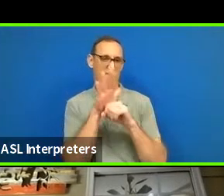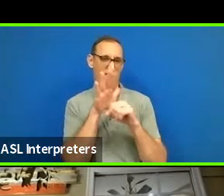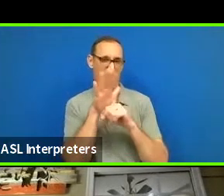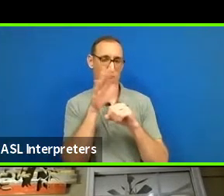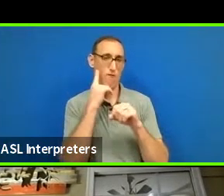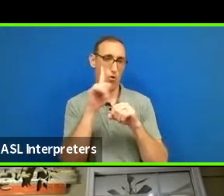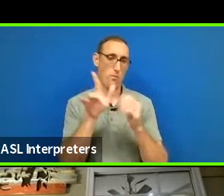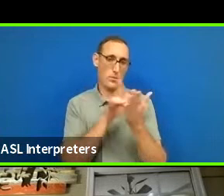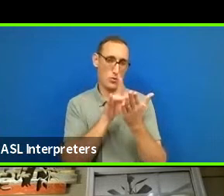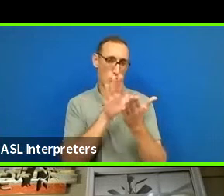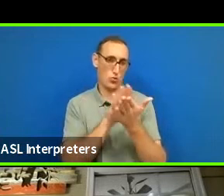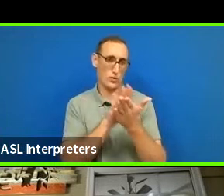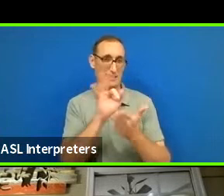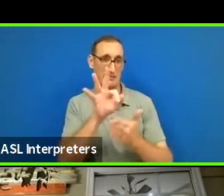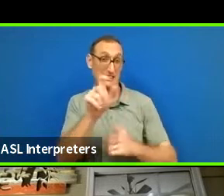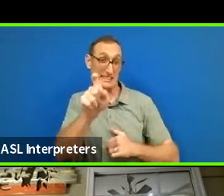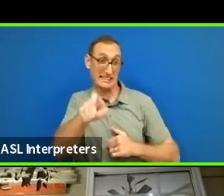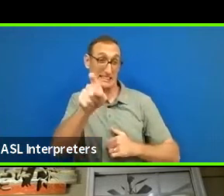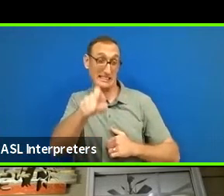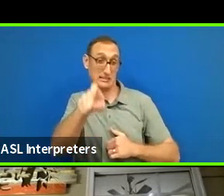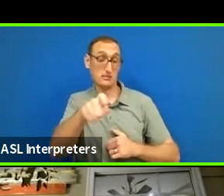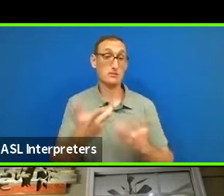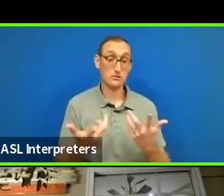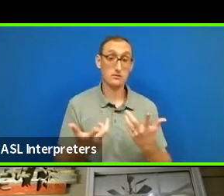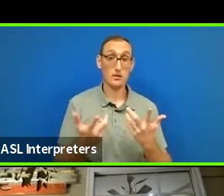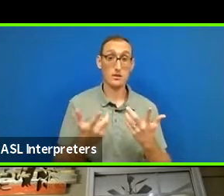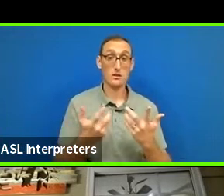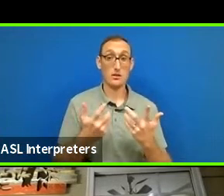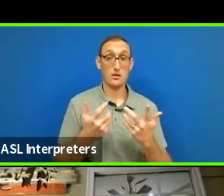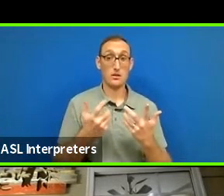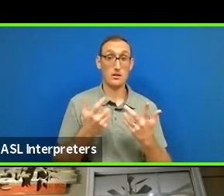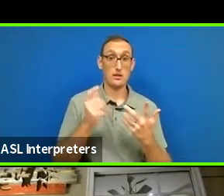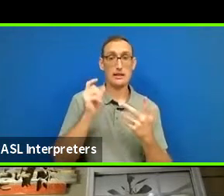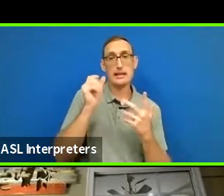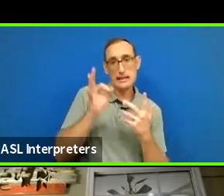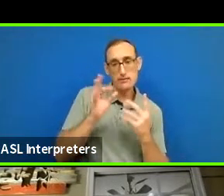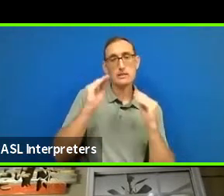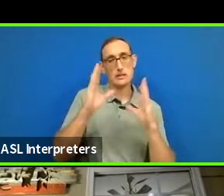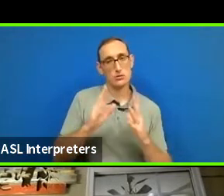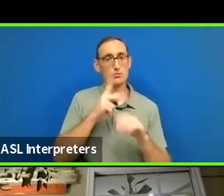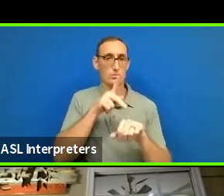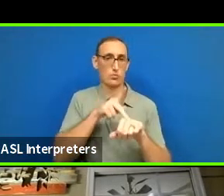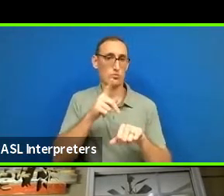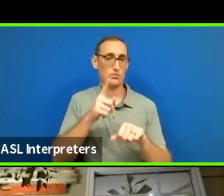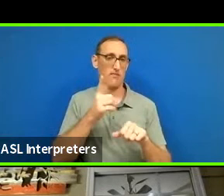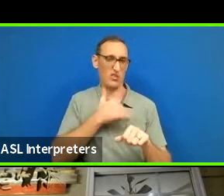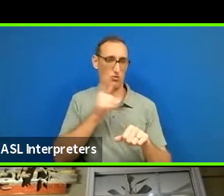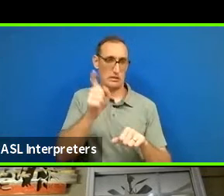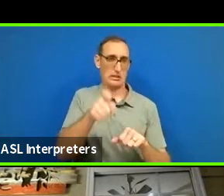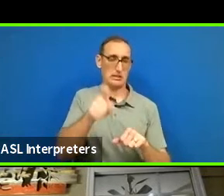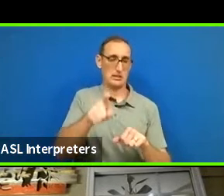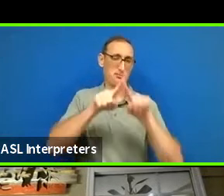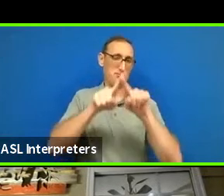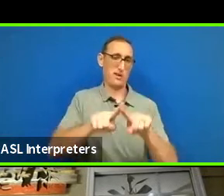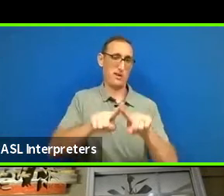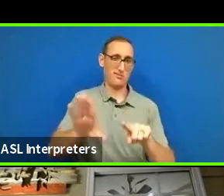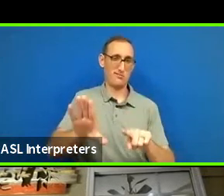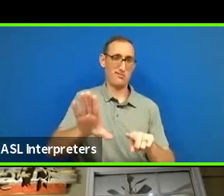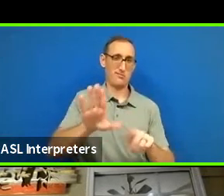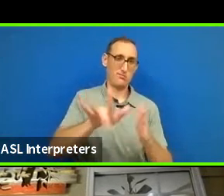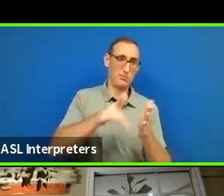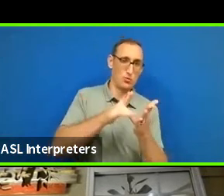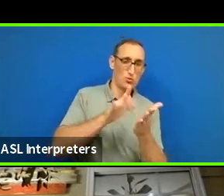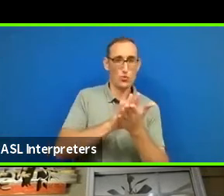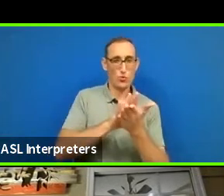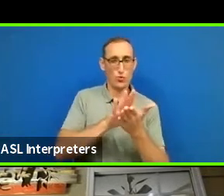needed, if the teachers and principals decide they're needed. And part of that is just due to age and symptoms